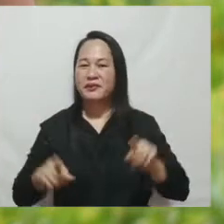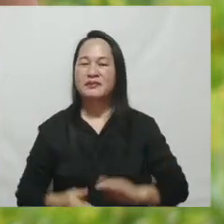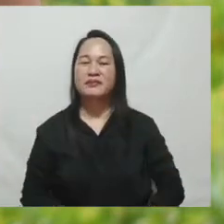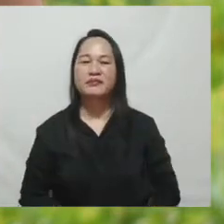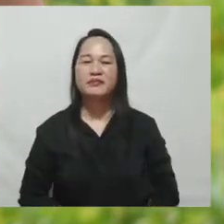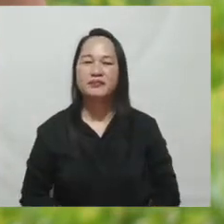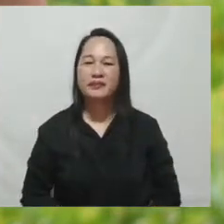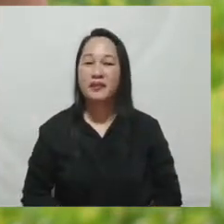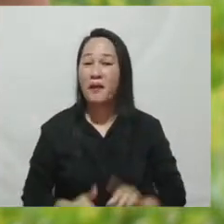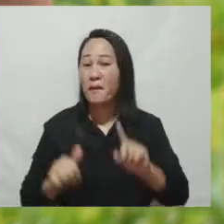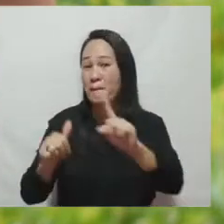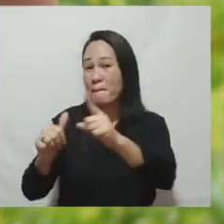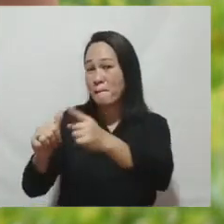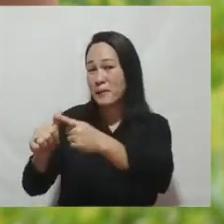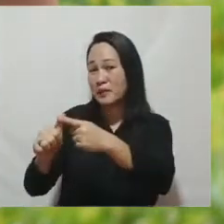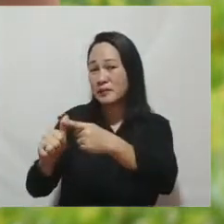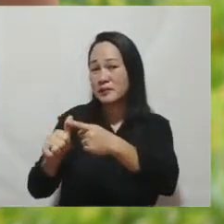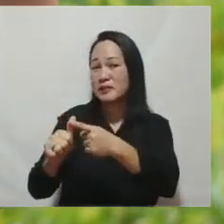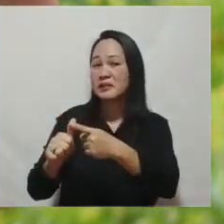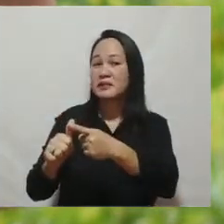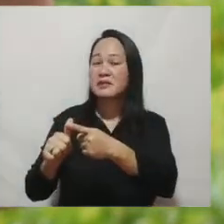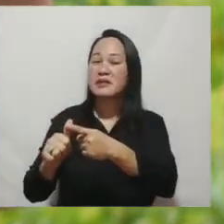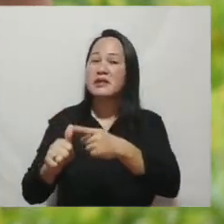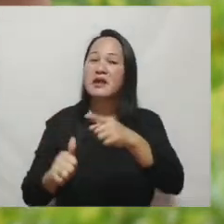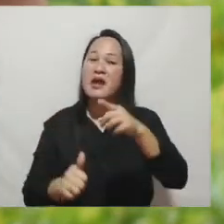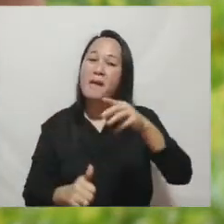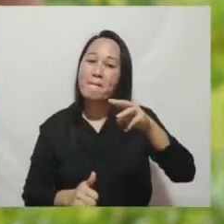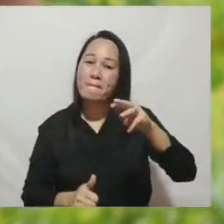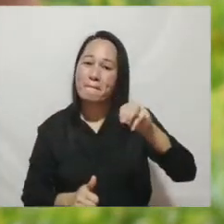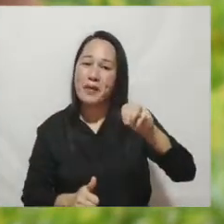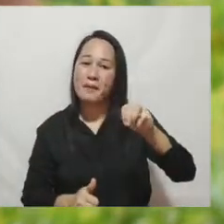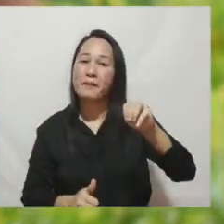first male is spelled